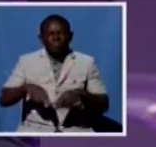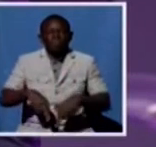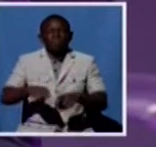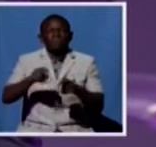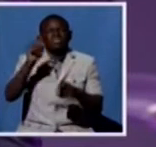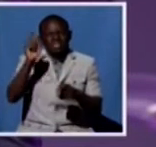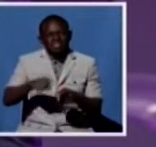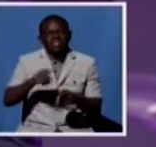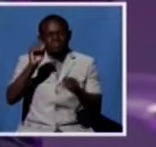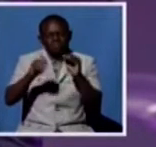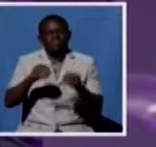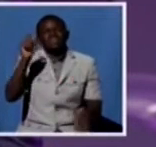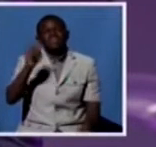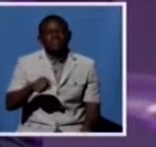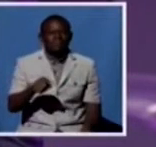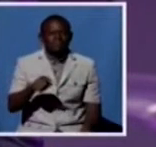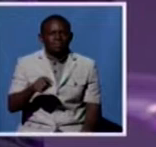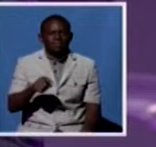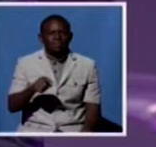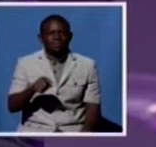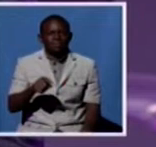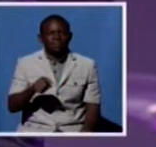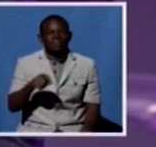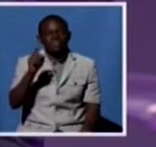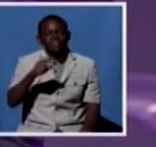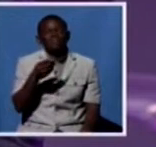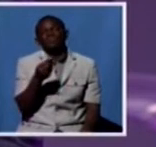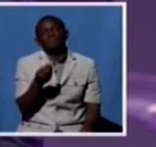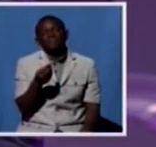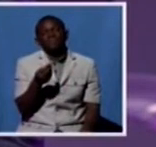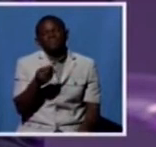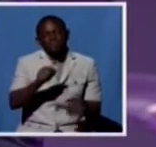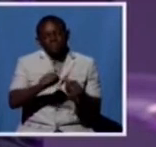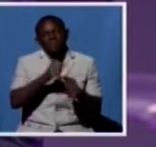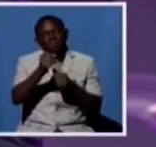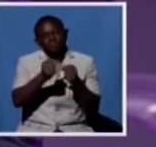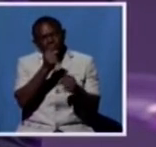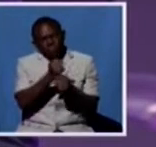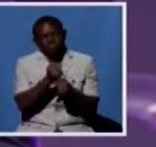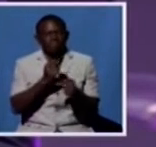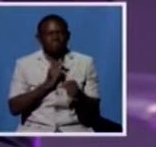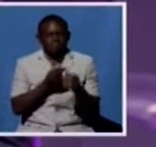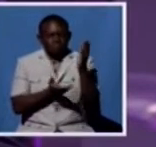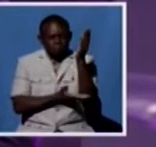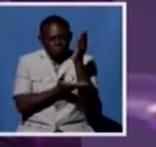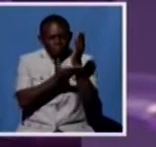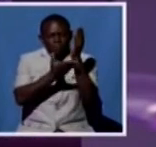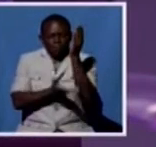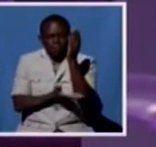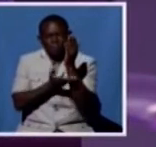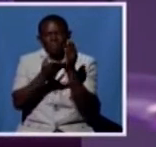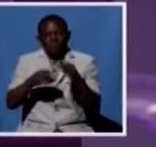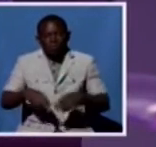We are bringing on board new roads. We are upgrading those that were at gravel level to paved